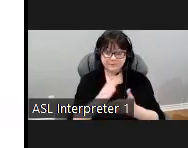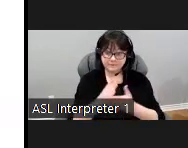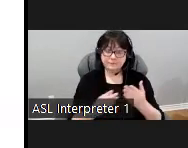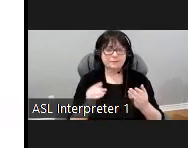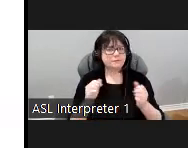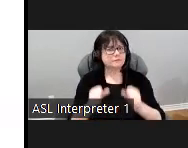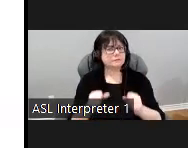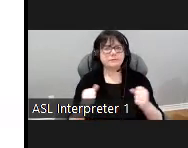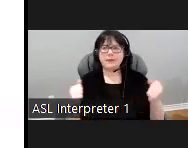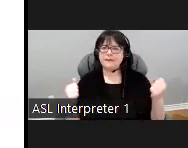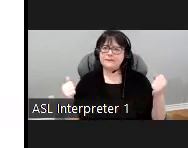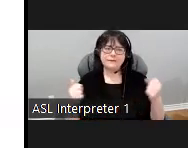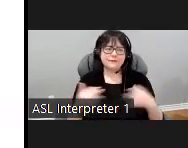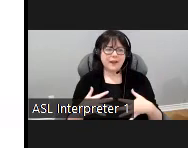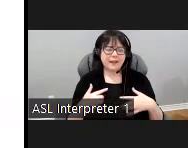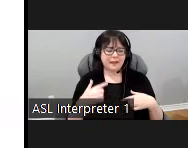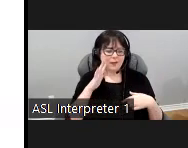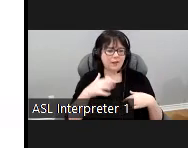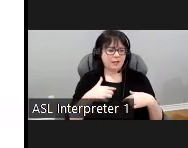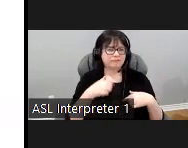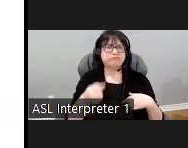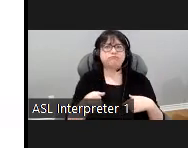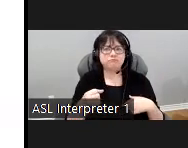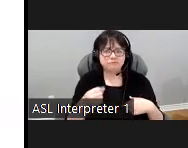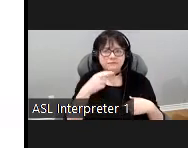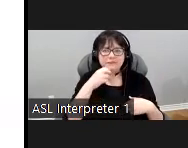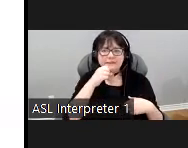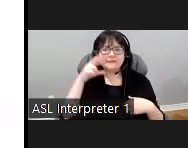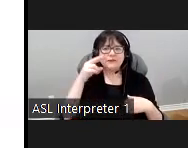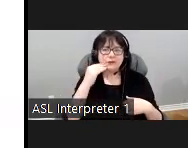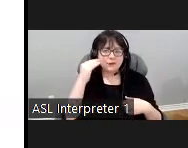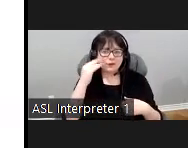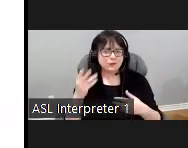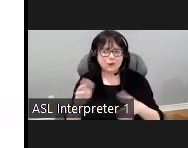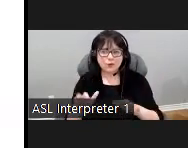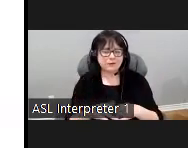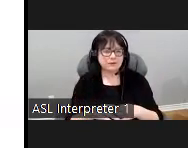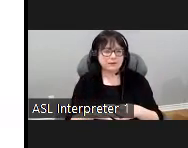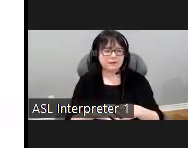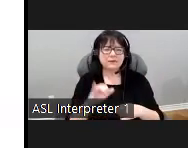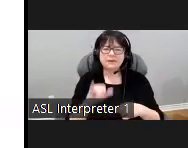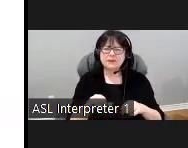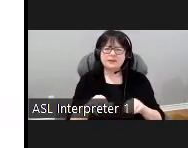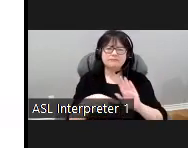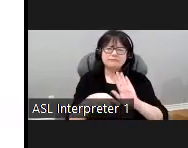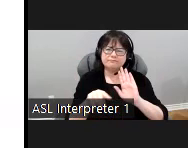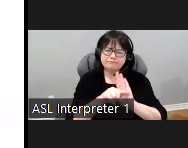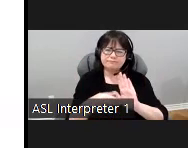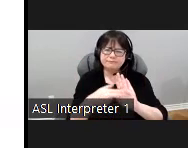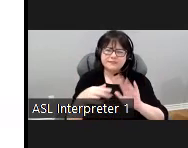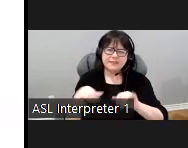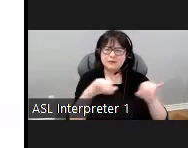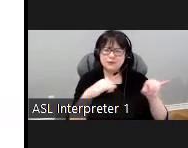so powerful. The stereotype, the ageist attitudes about, the phrase